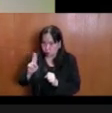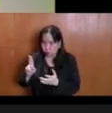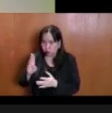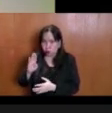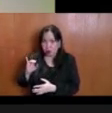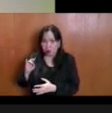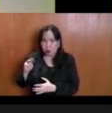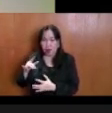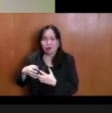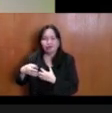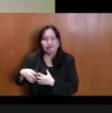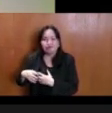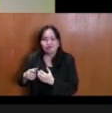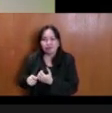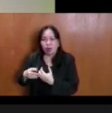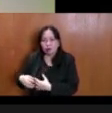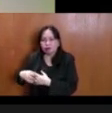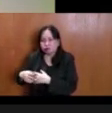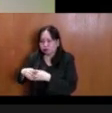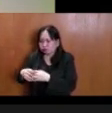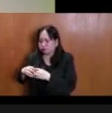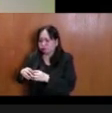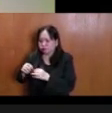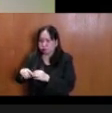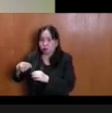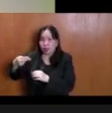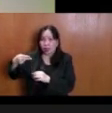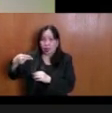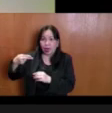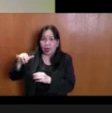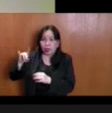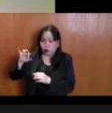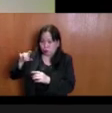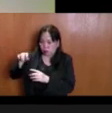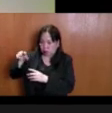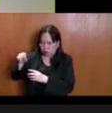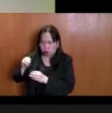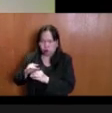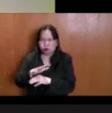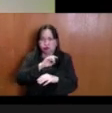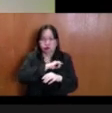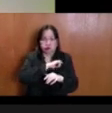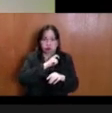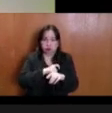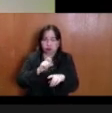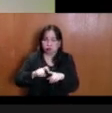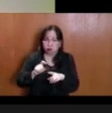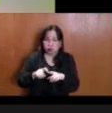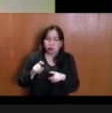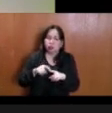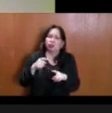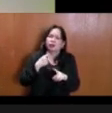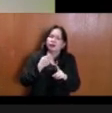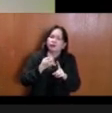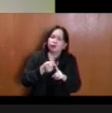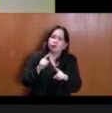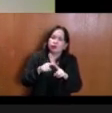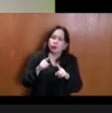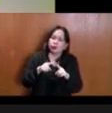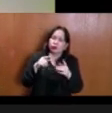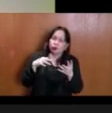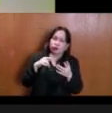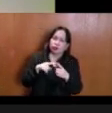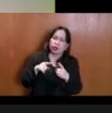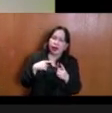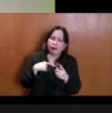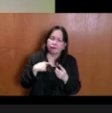So where shall we source hydrogen? Now, our offshore wind resources, based on initial study, will not